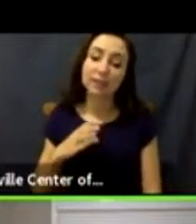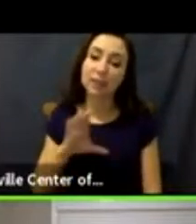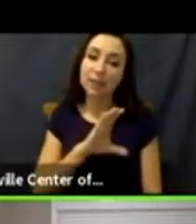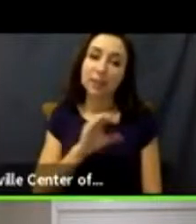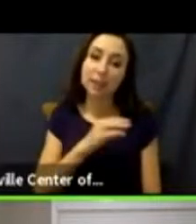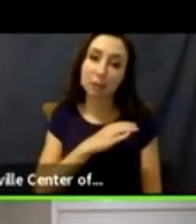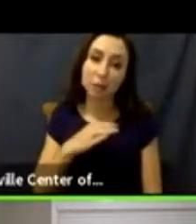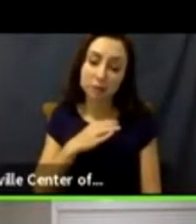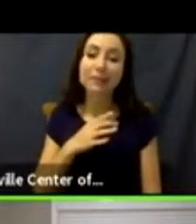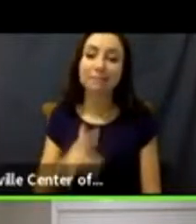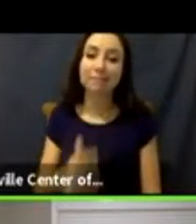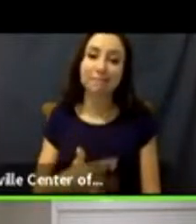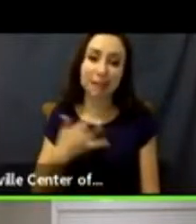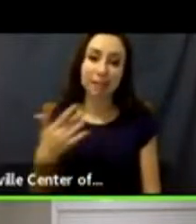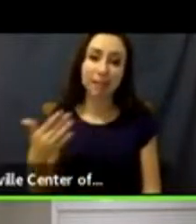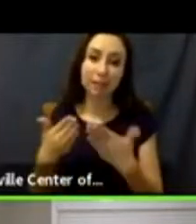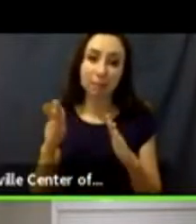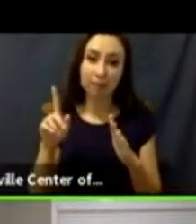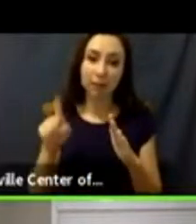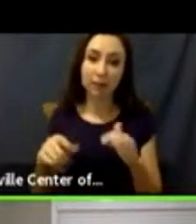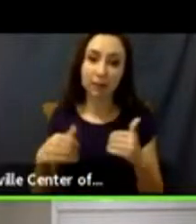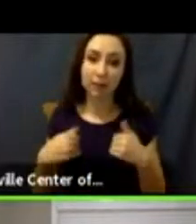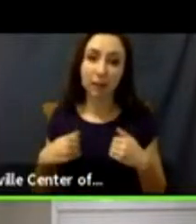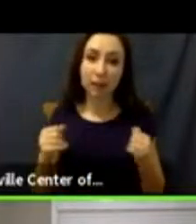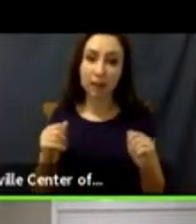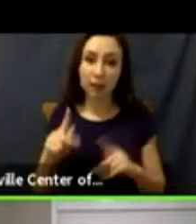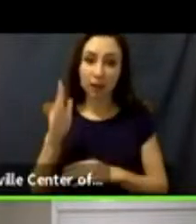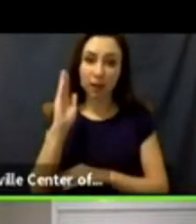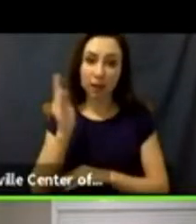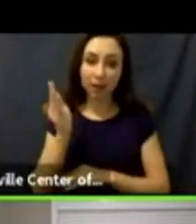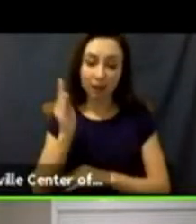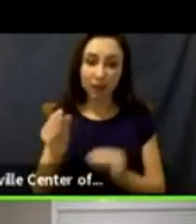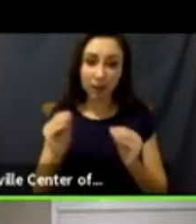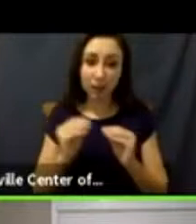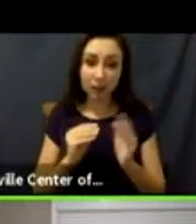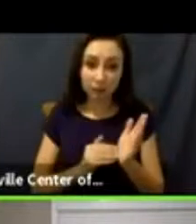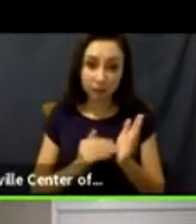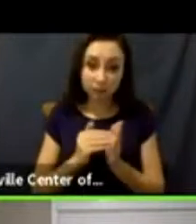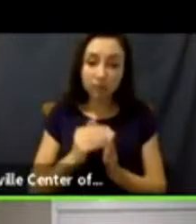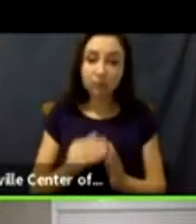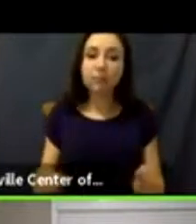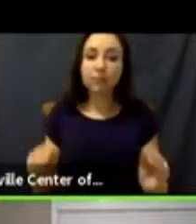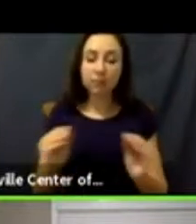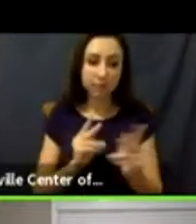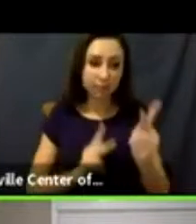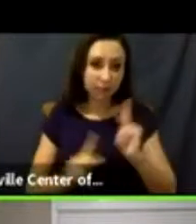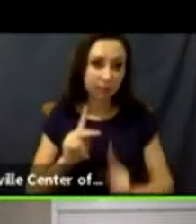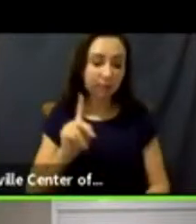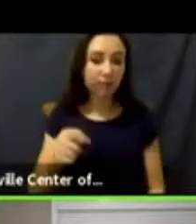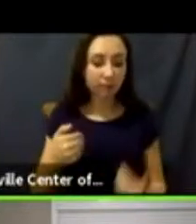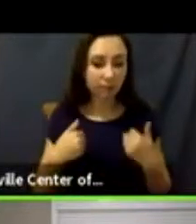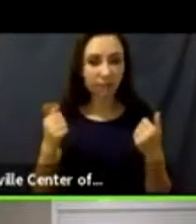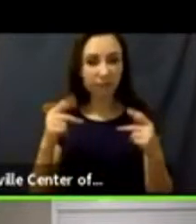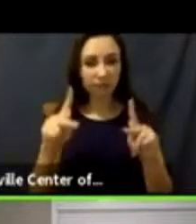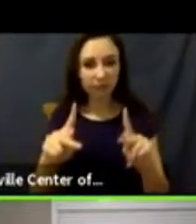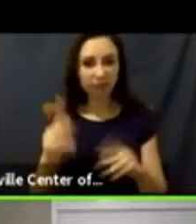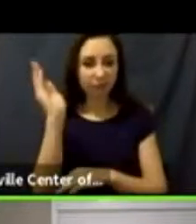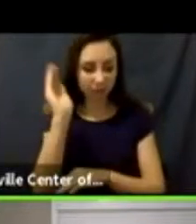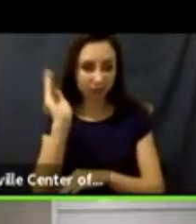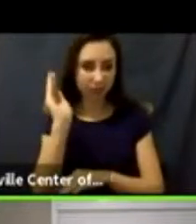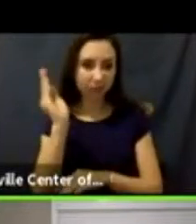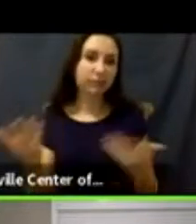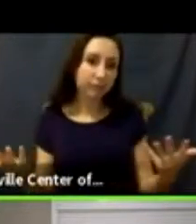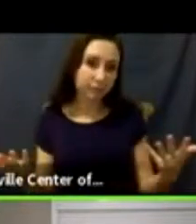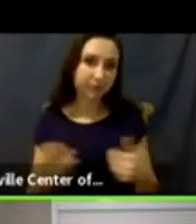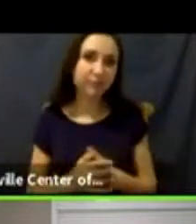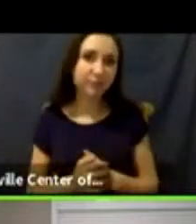the opportunity to speak more often, and more people needed to have the opportunity to speak. So